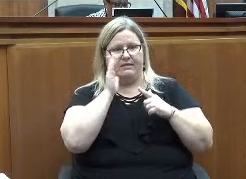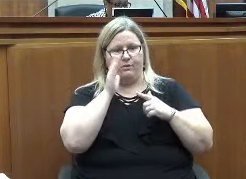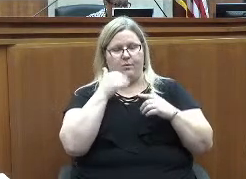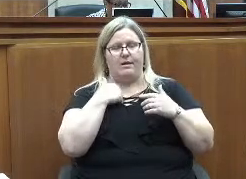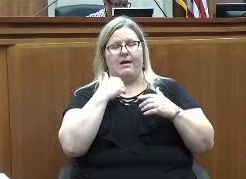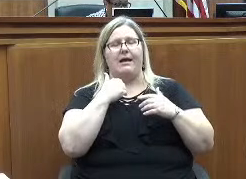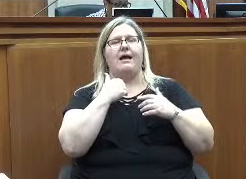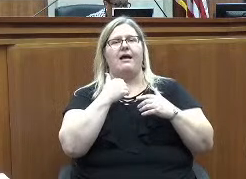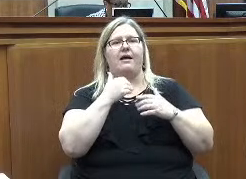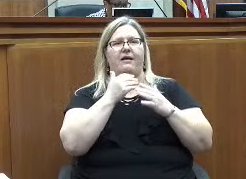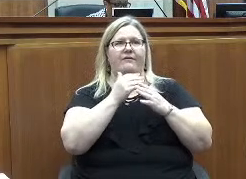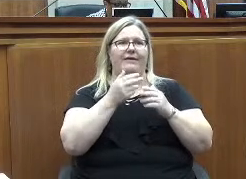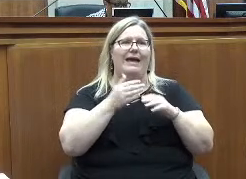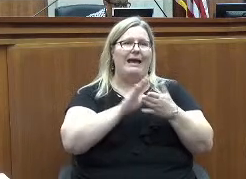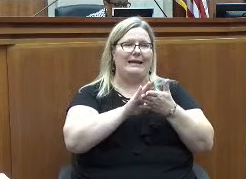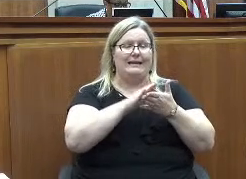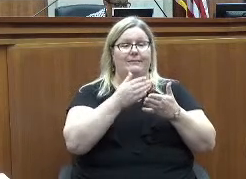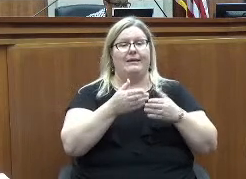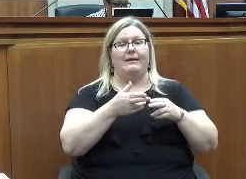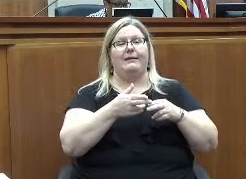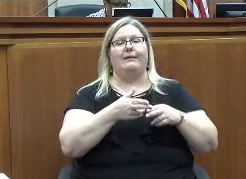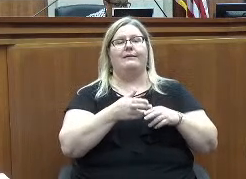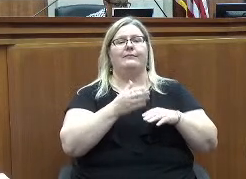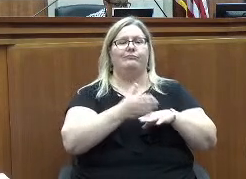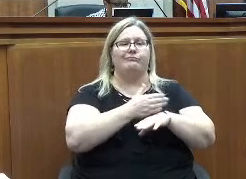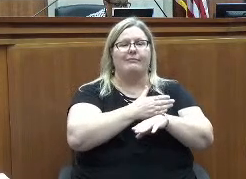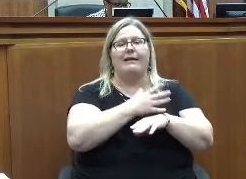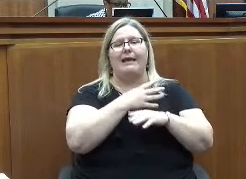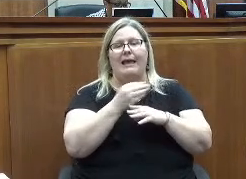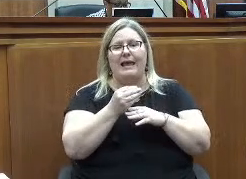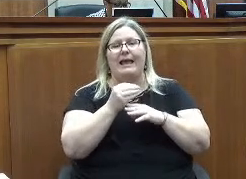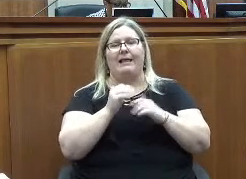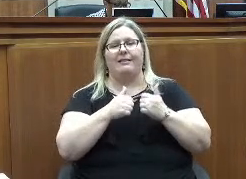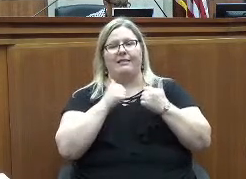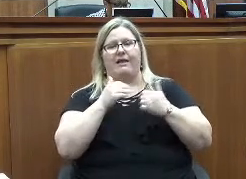create lifelong learners and independent individuals in our communities.